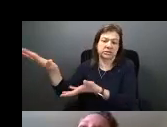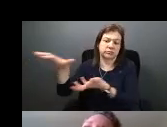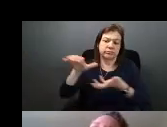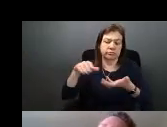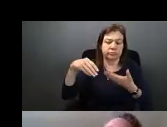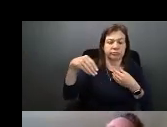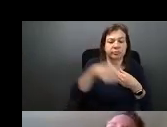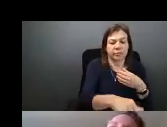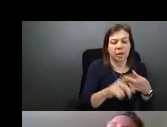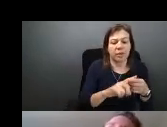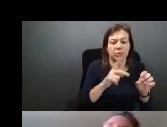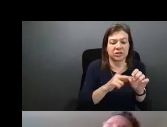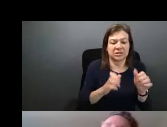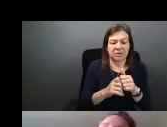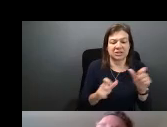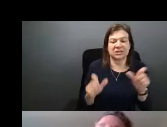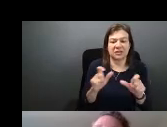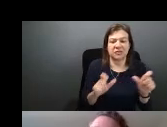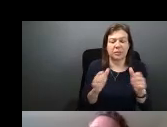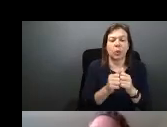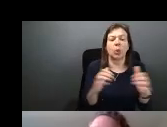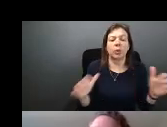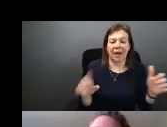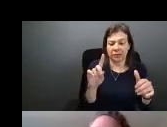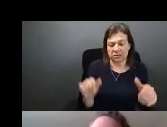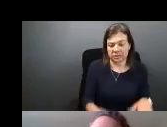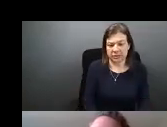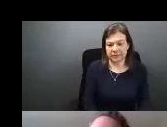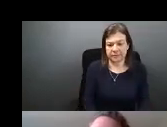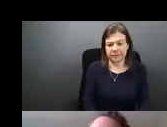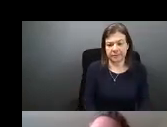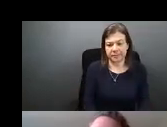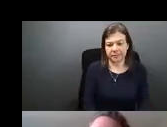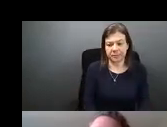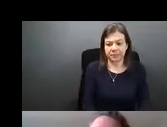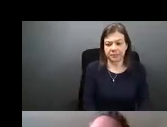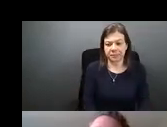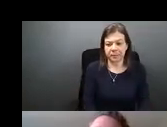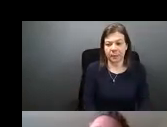the participation of students without disabilities.